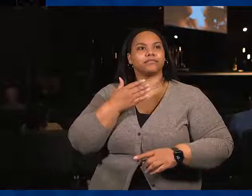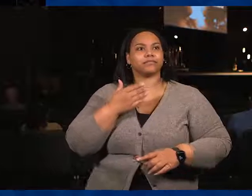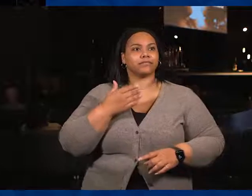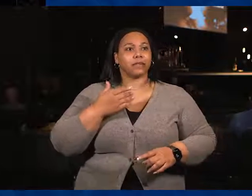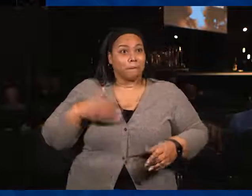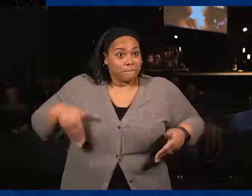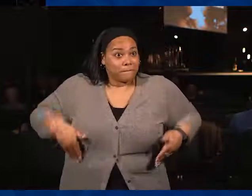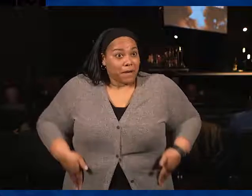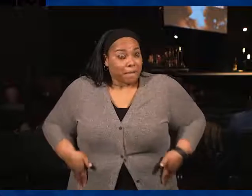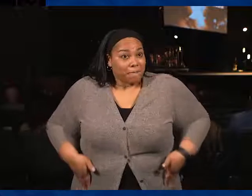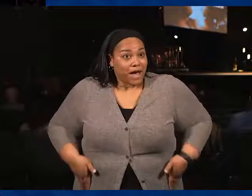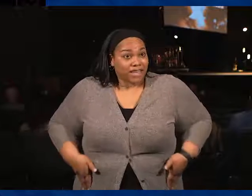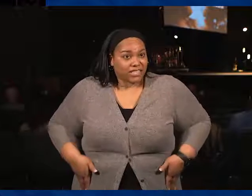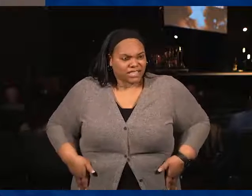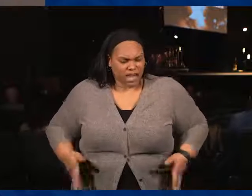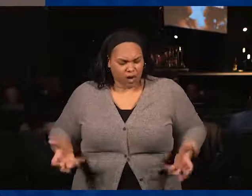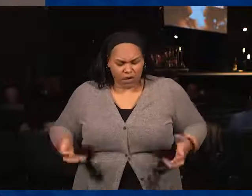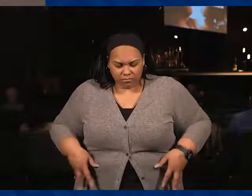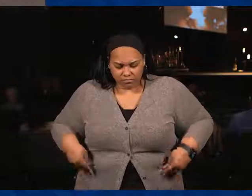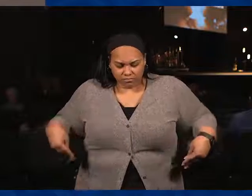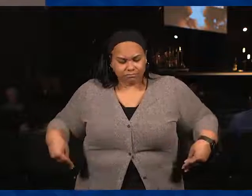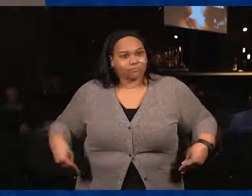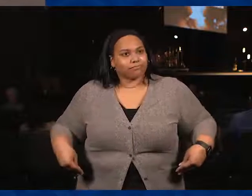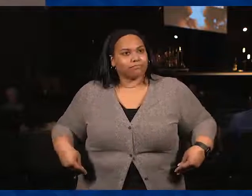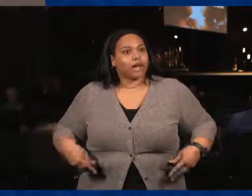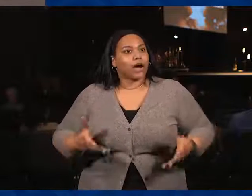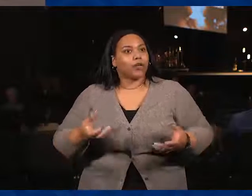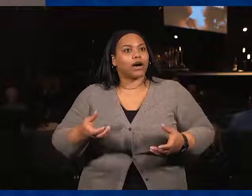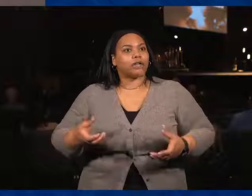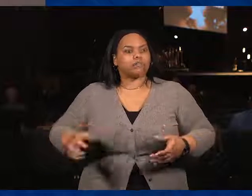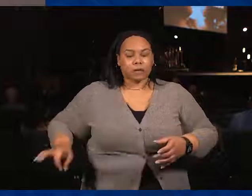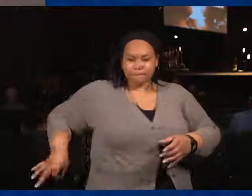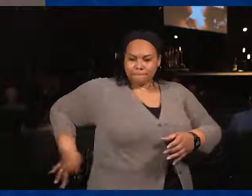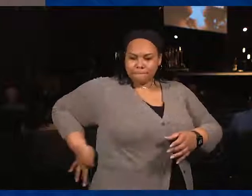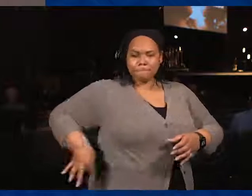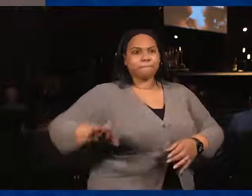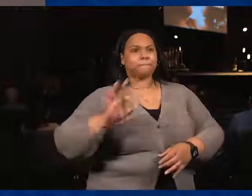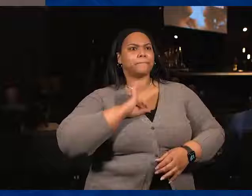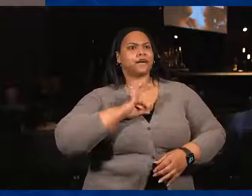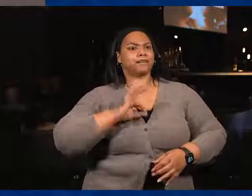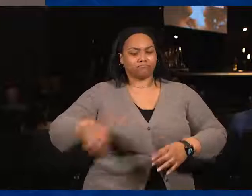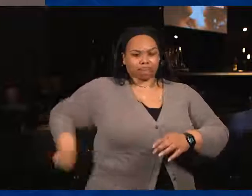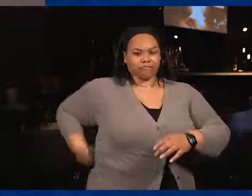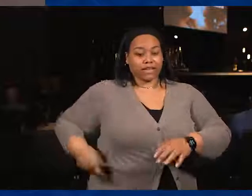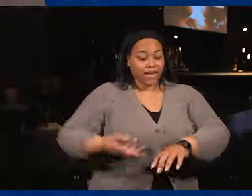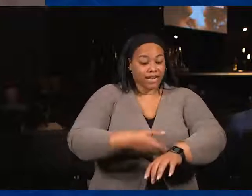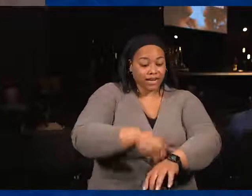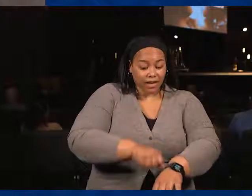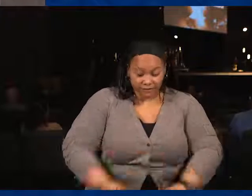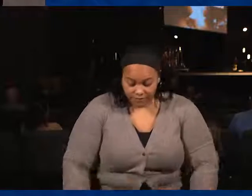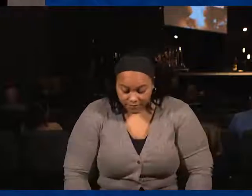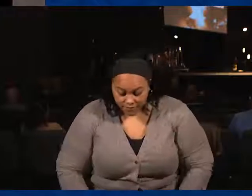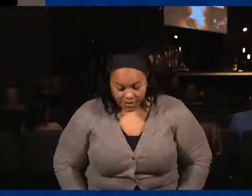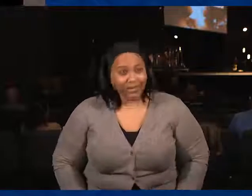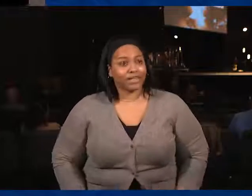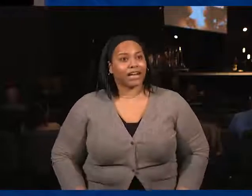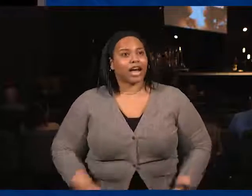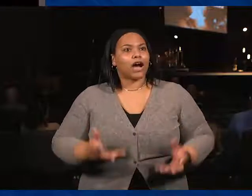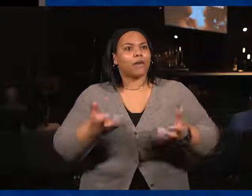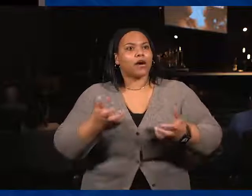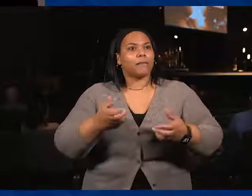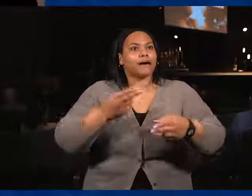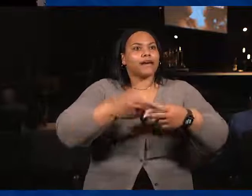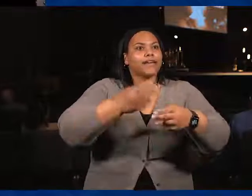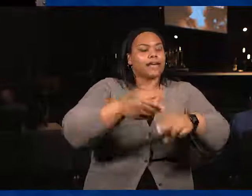my pockets to flare out. And I want a button on the back. I want a cuff on the bottom. And I want my initials, Cam Jr.,